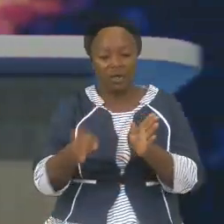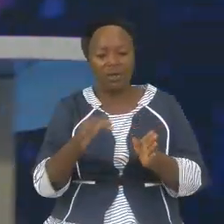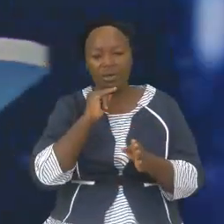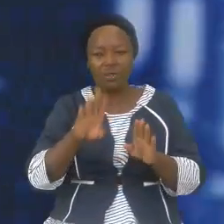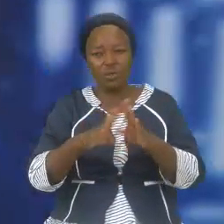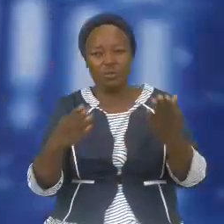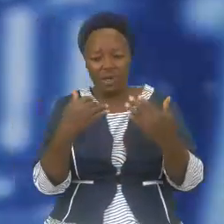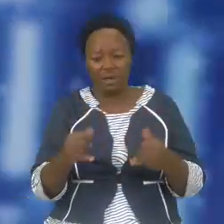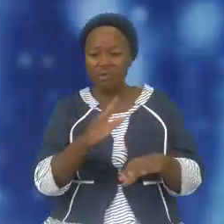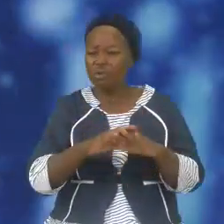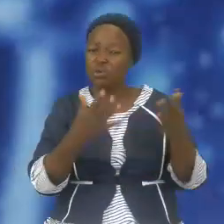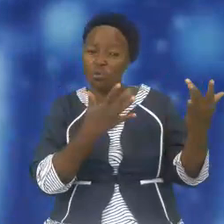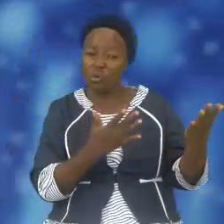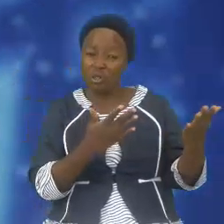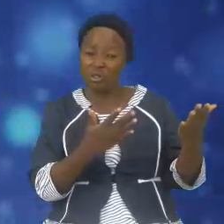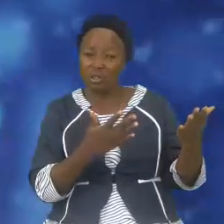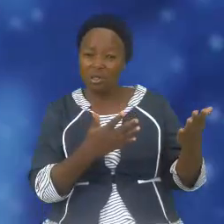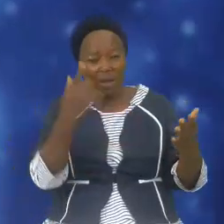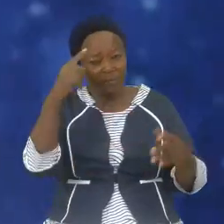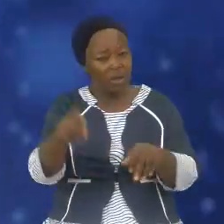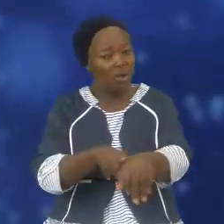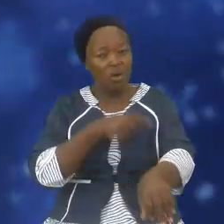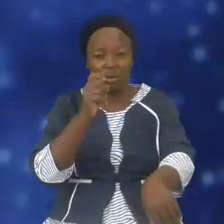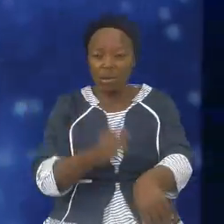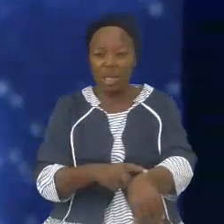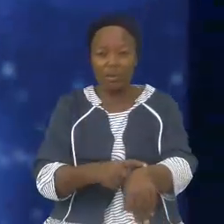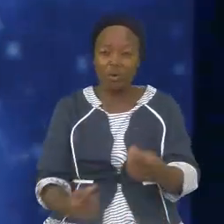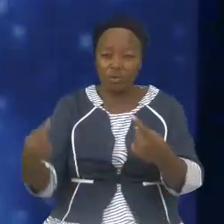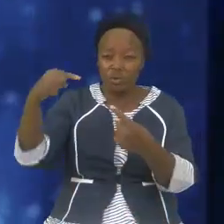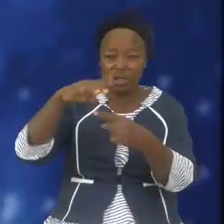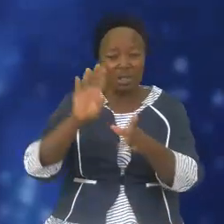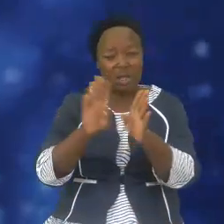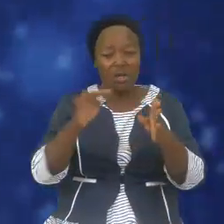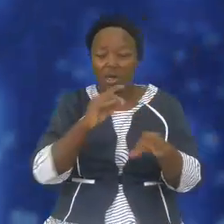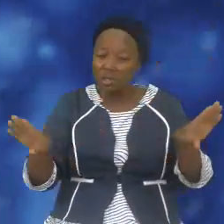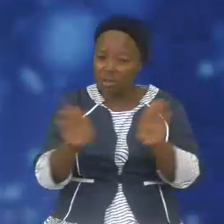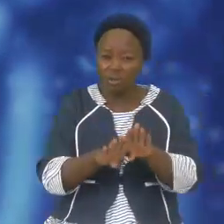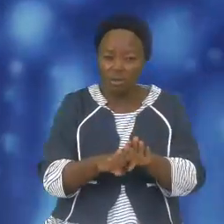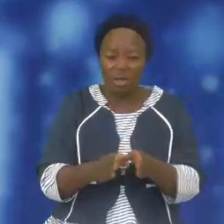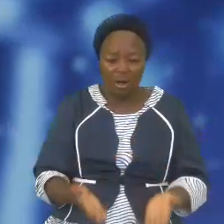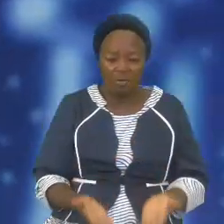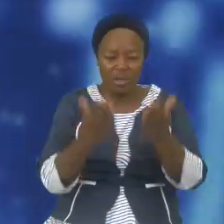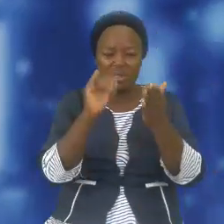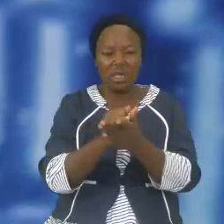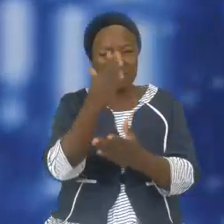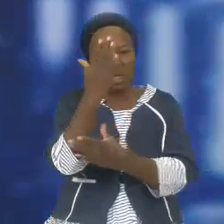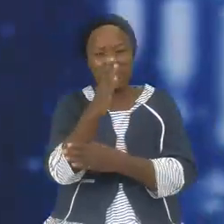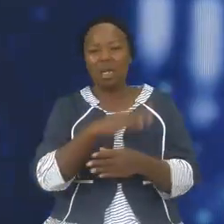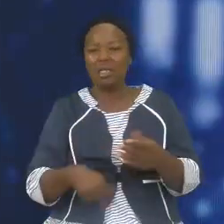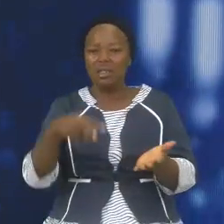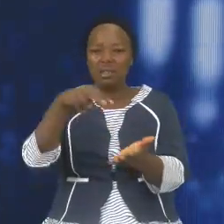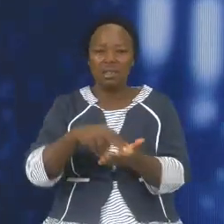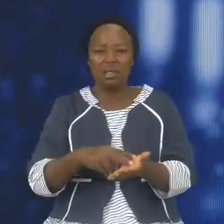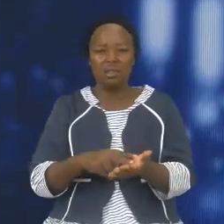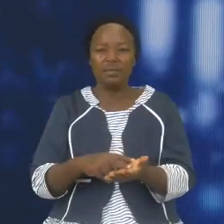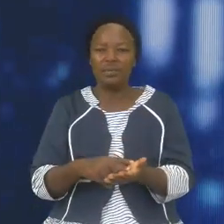too long until the door is shut. Raise up that hand and stand up. As you stand